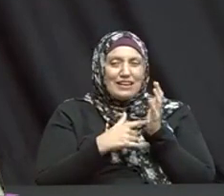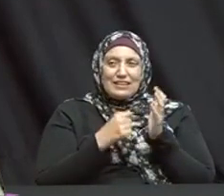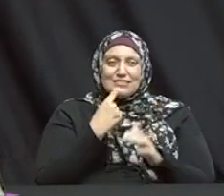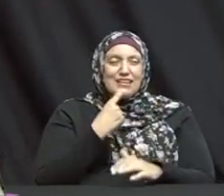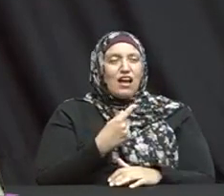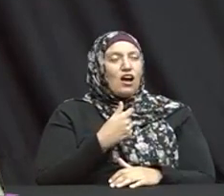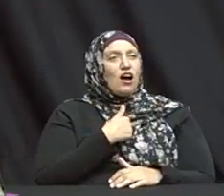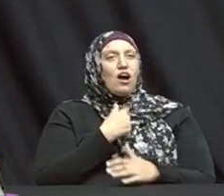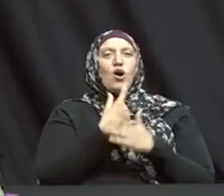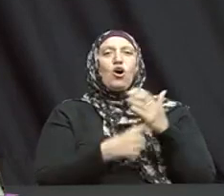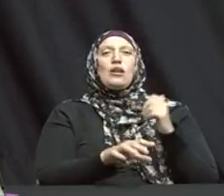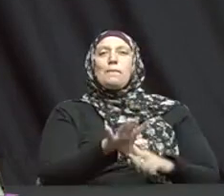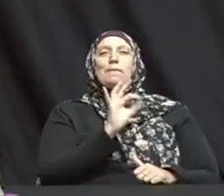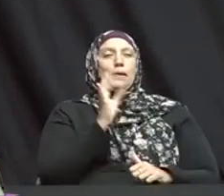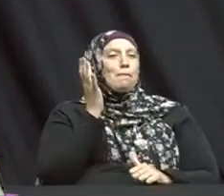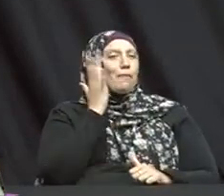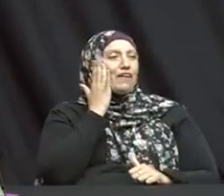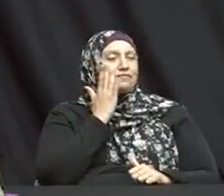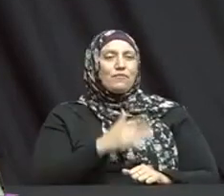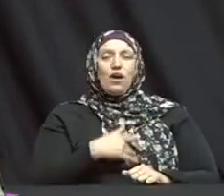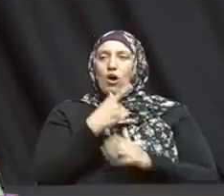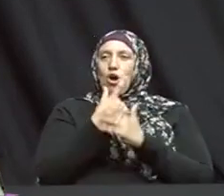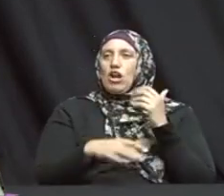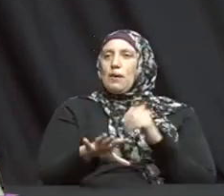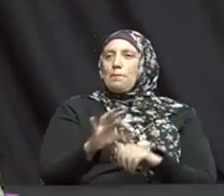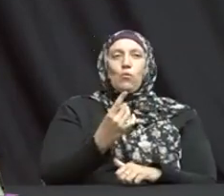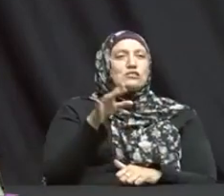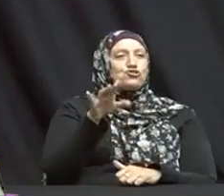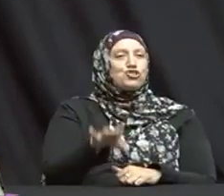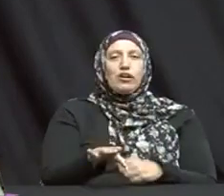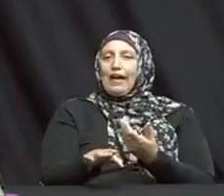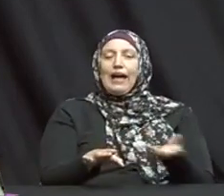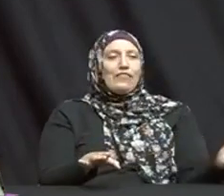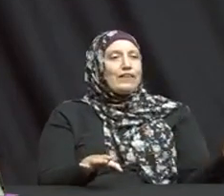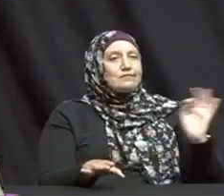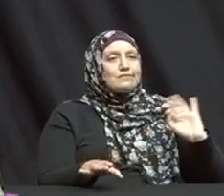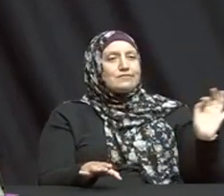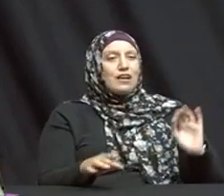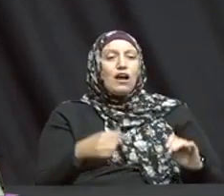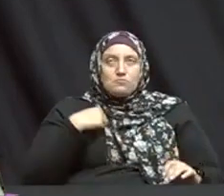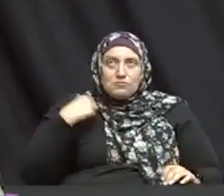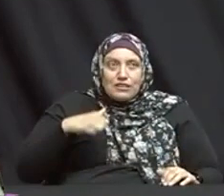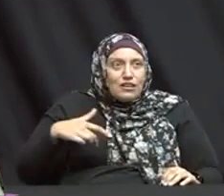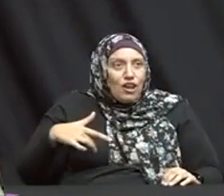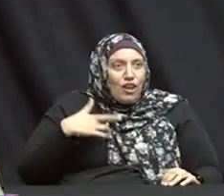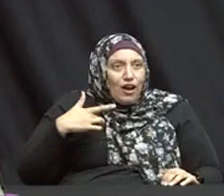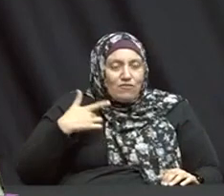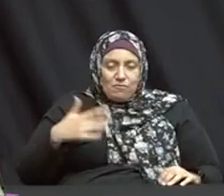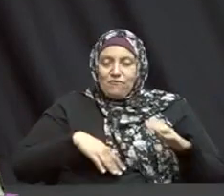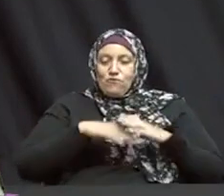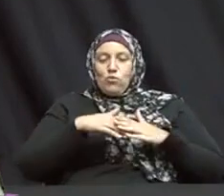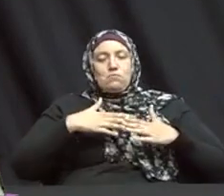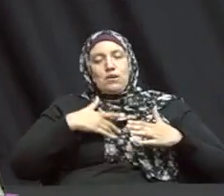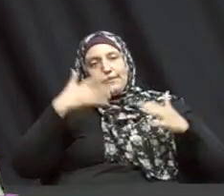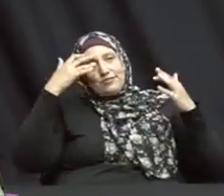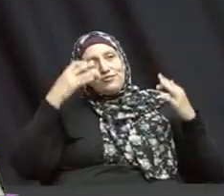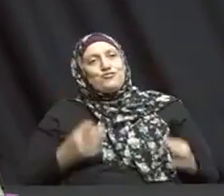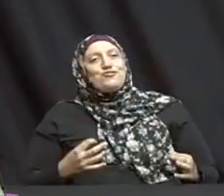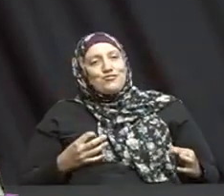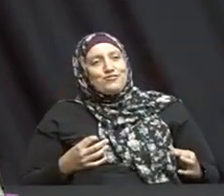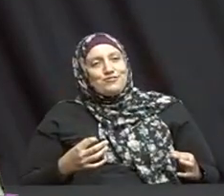only, or whoever else. While the testator is alive, he has the absolute discretion of how to arrange that